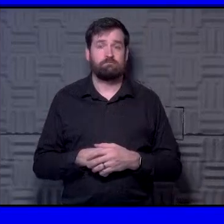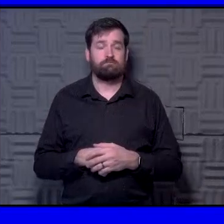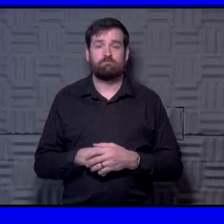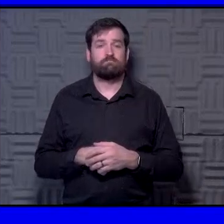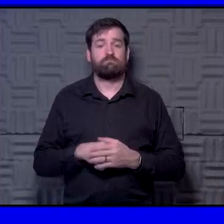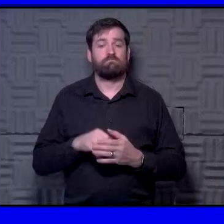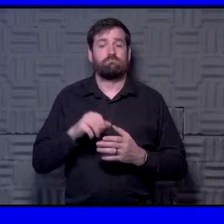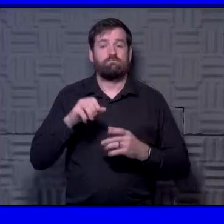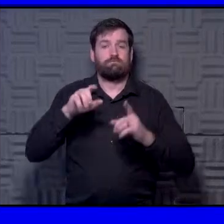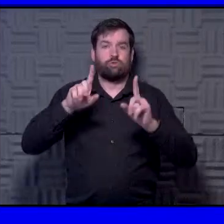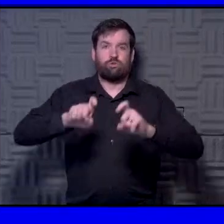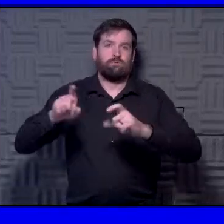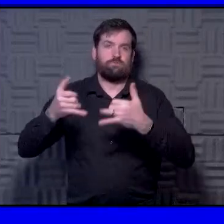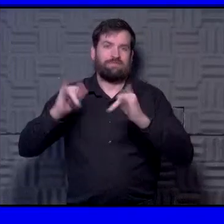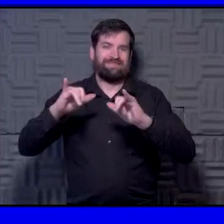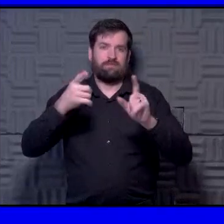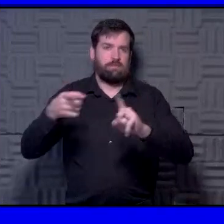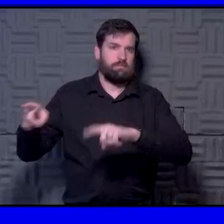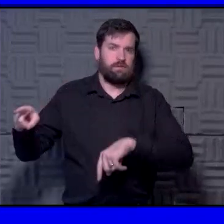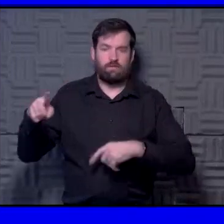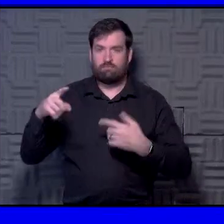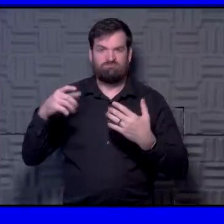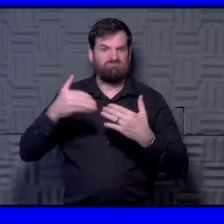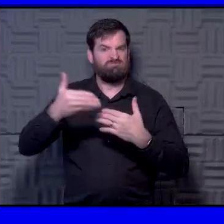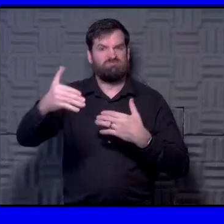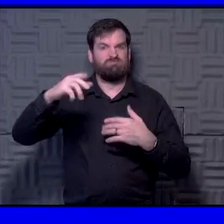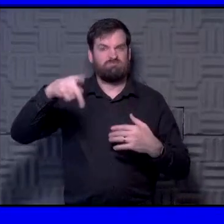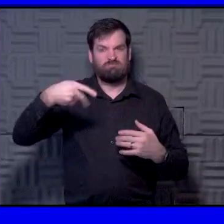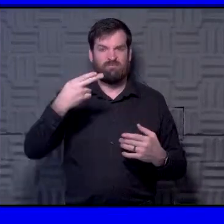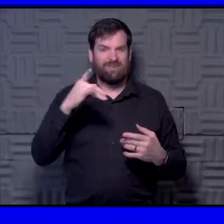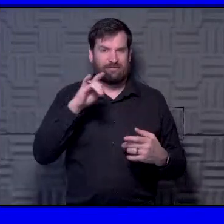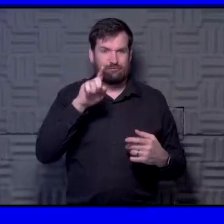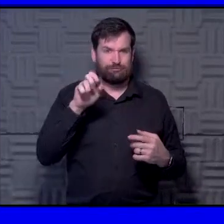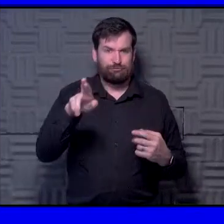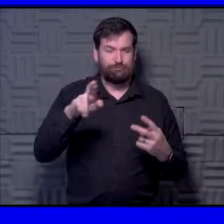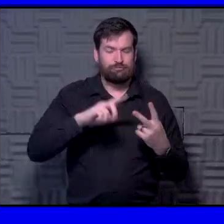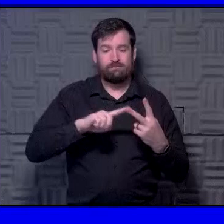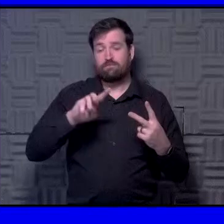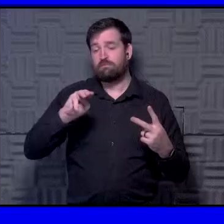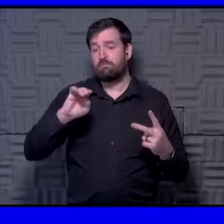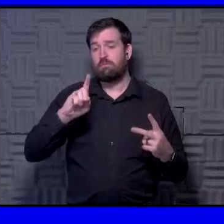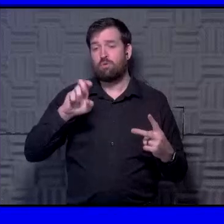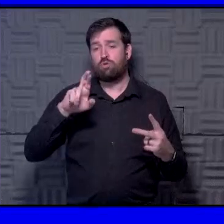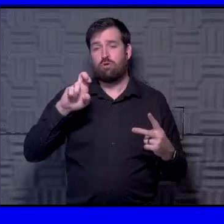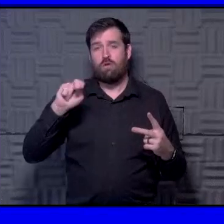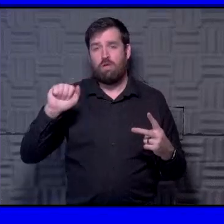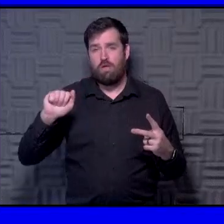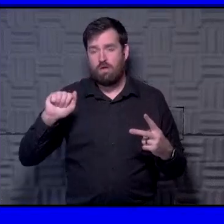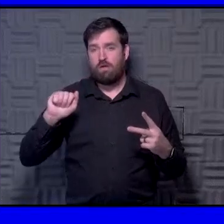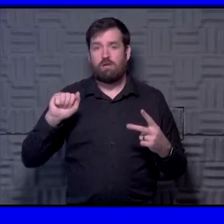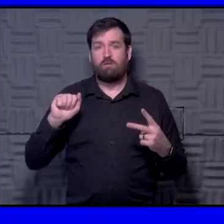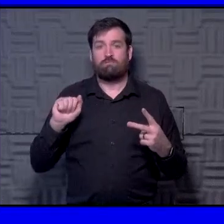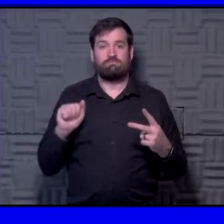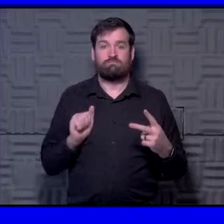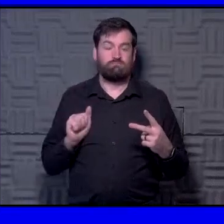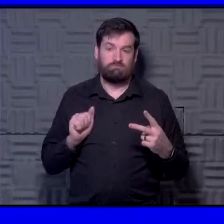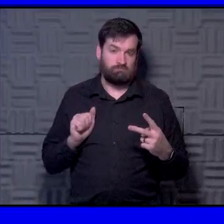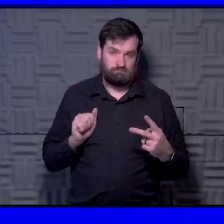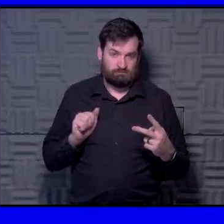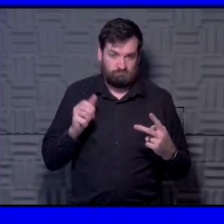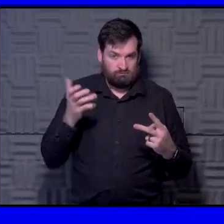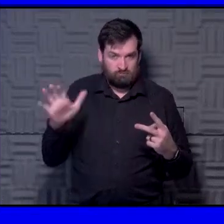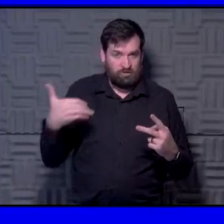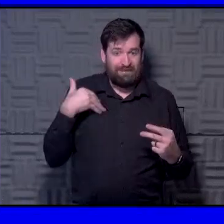time. There are still trials that are going to be going on with Pfizer and with the Moderna, all of these things, even though, they have